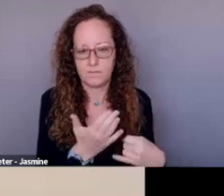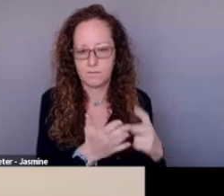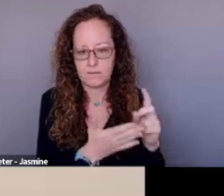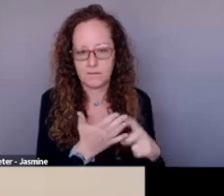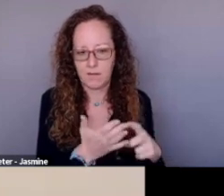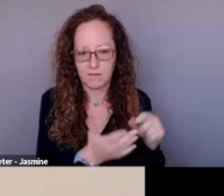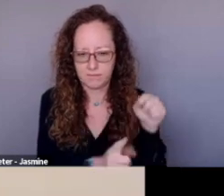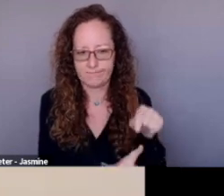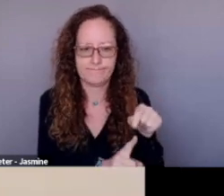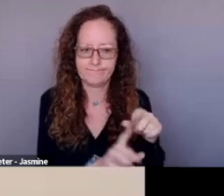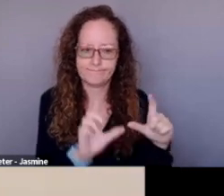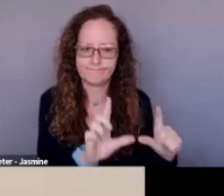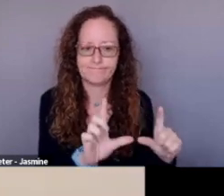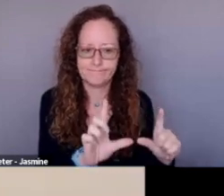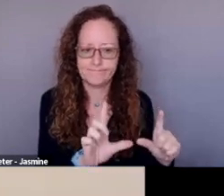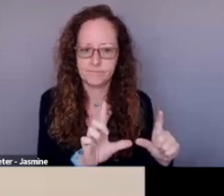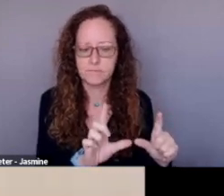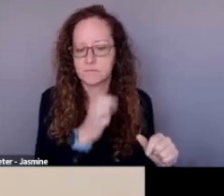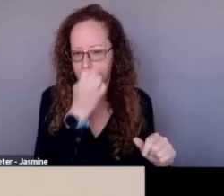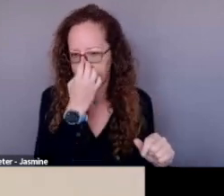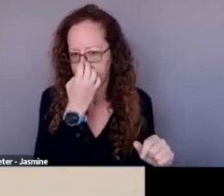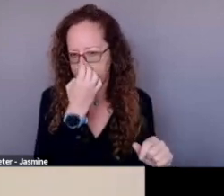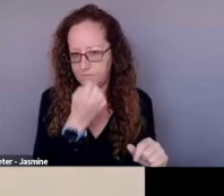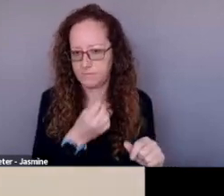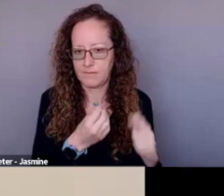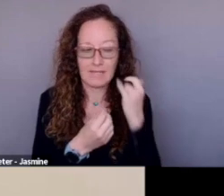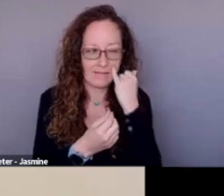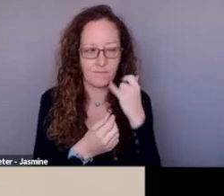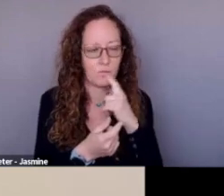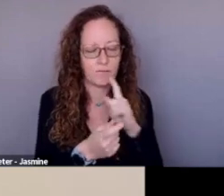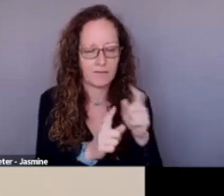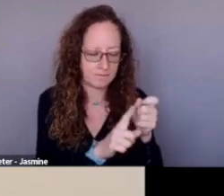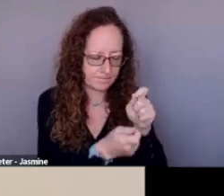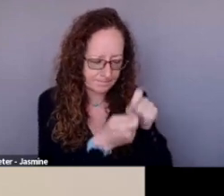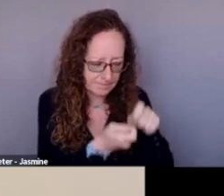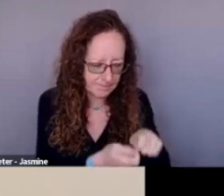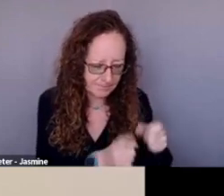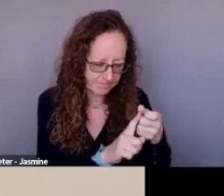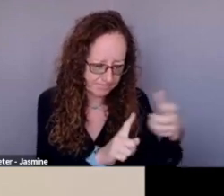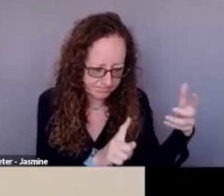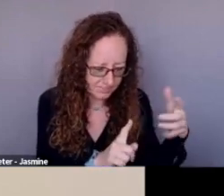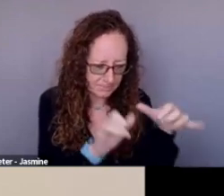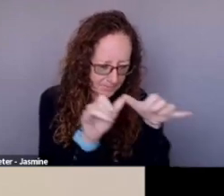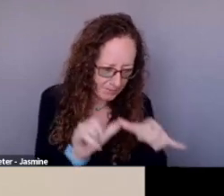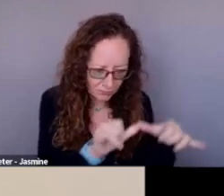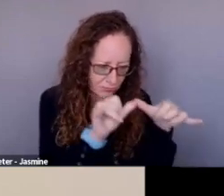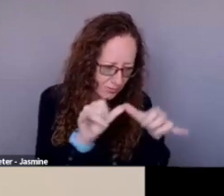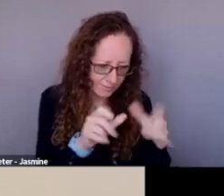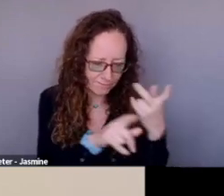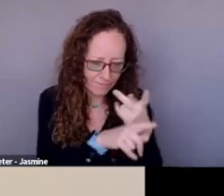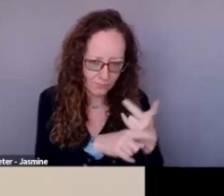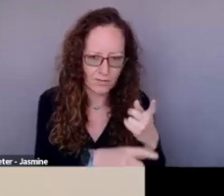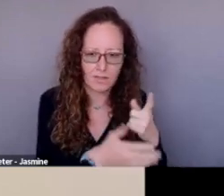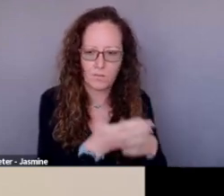element. If we were to really get nitpicky, thinking about measurements and whatnot would come into play as